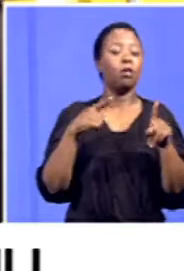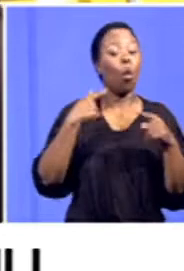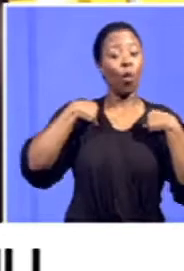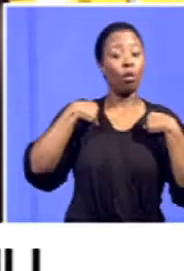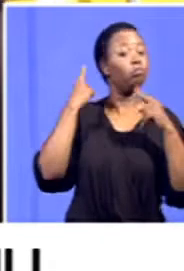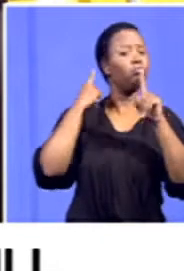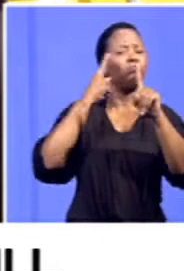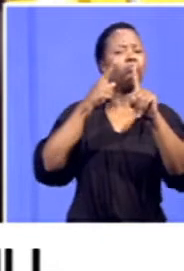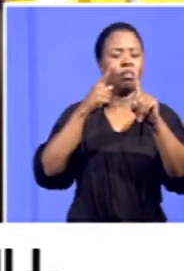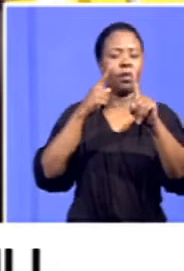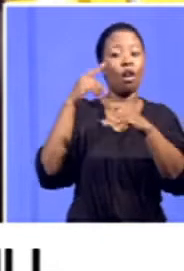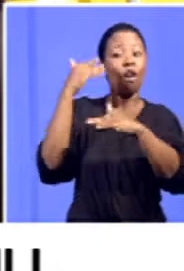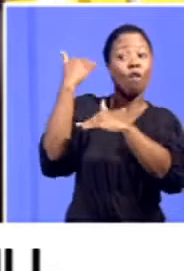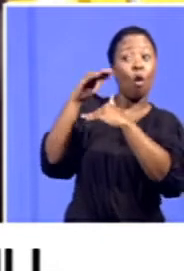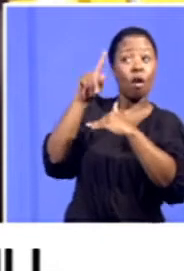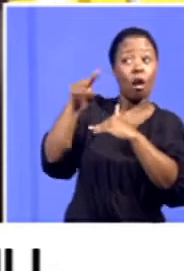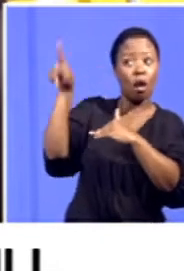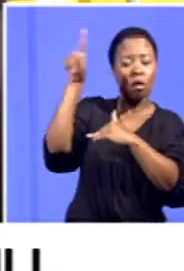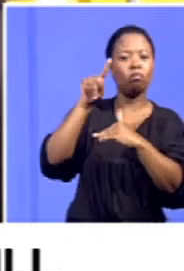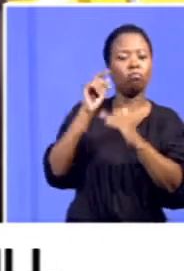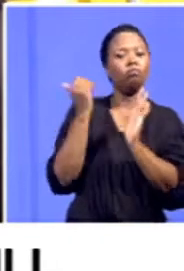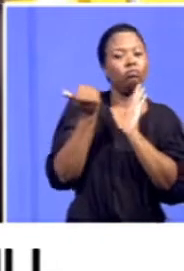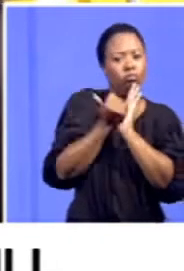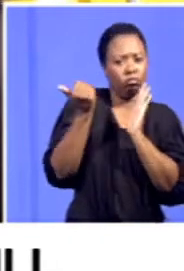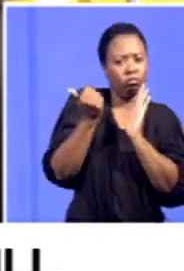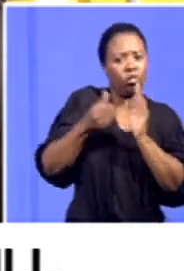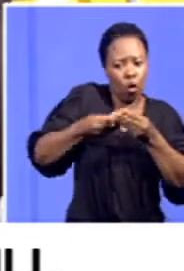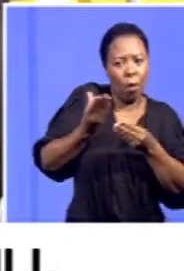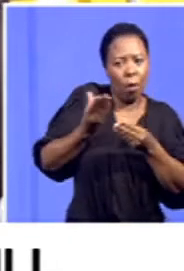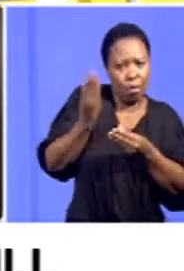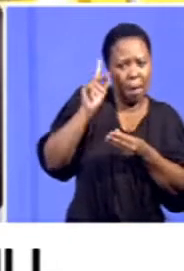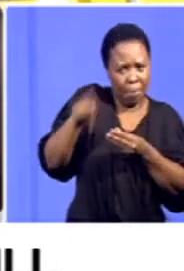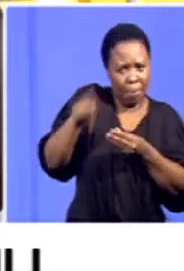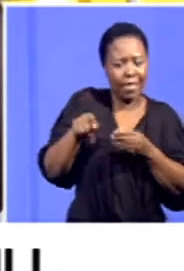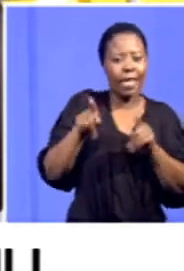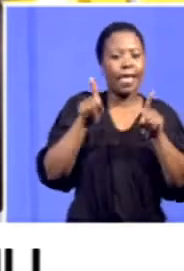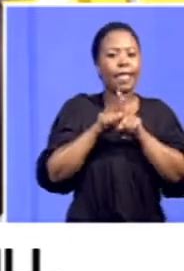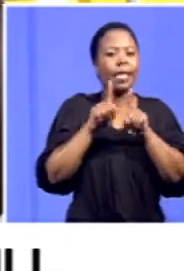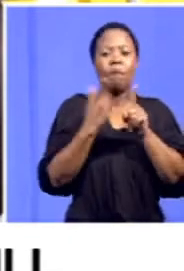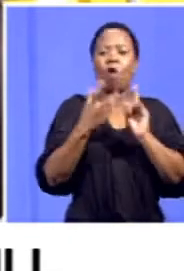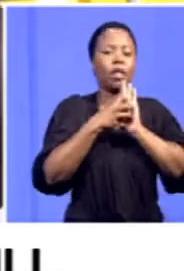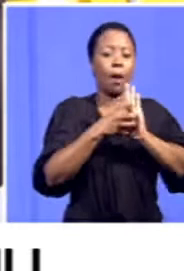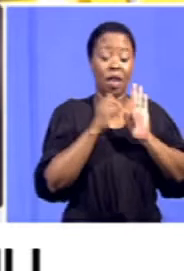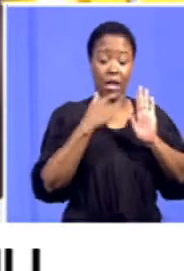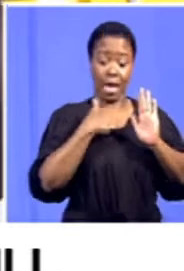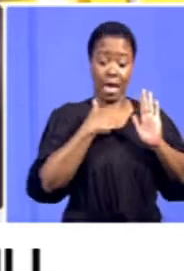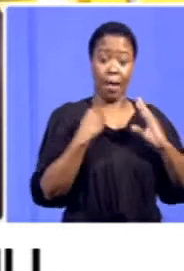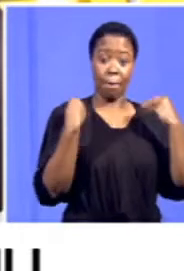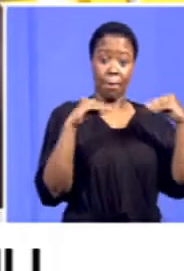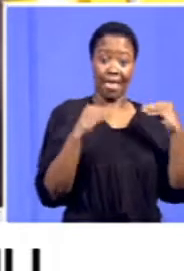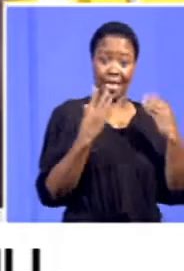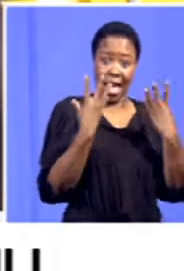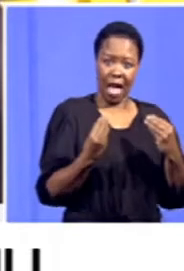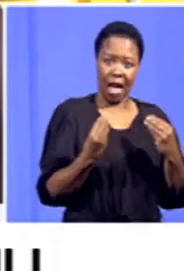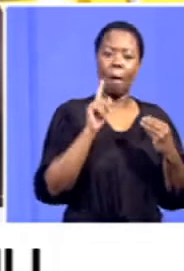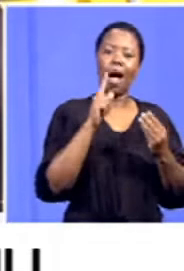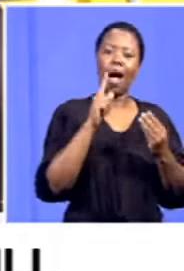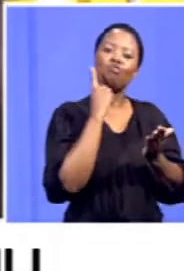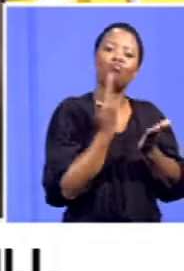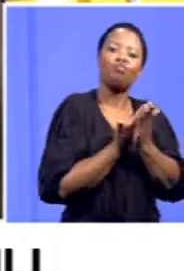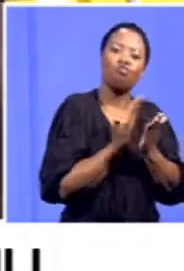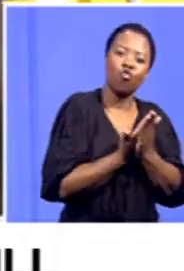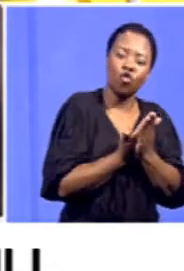foreign nationals employment in the country. But what we are saying is that if I've got a business, I must be able to have proven first that I